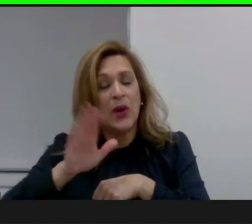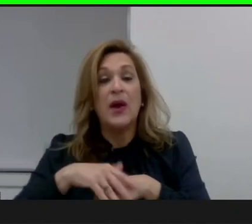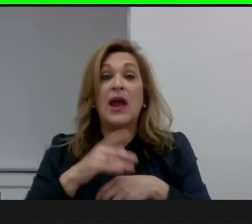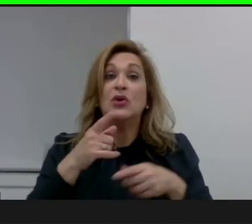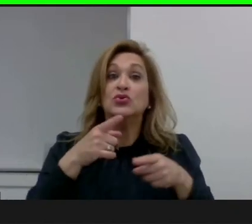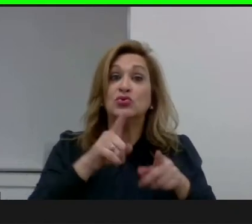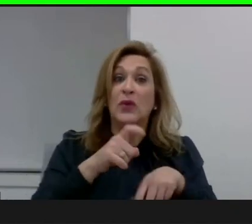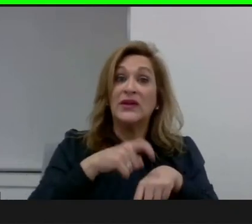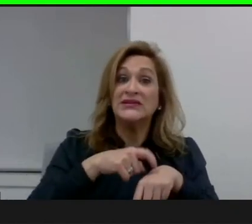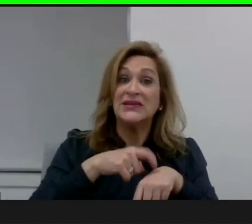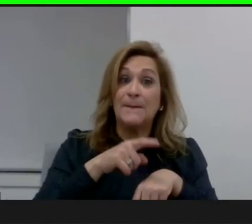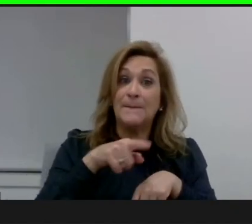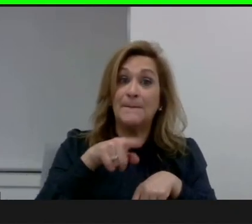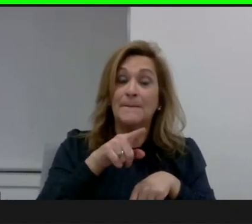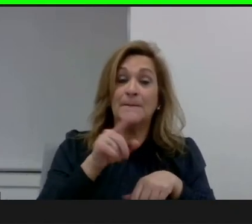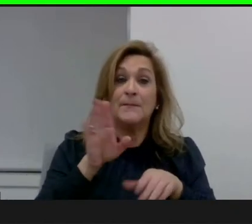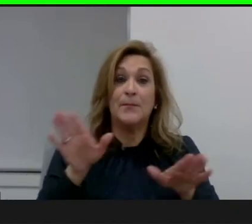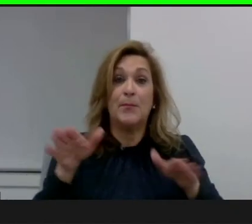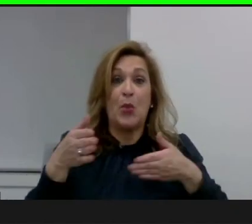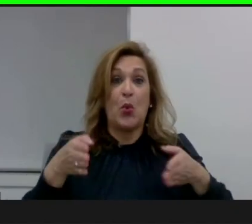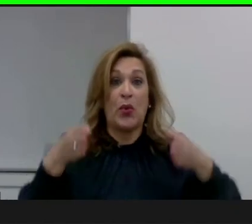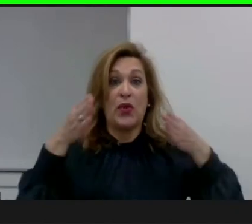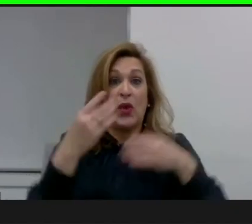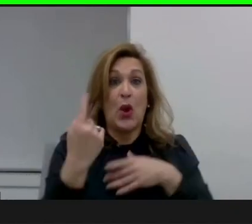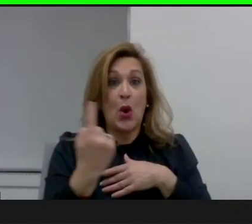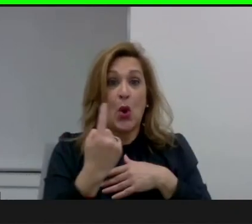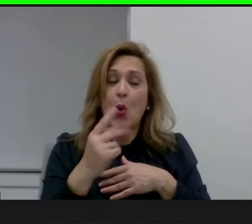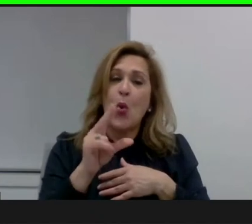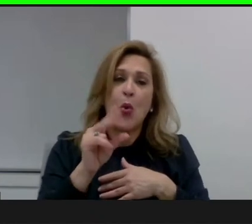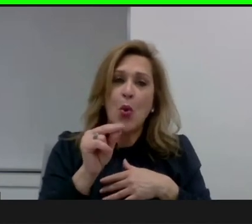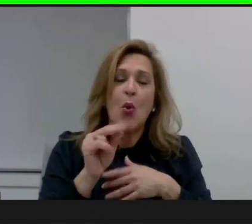will be with someone that could, you know,